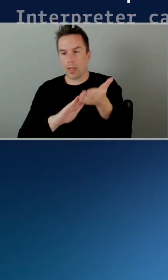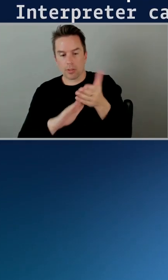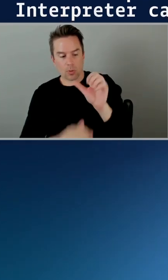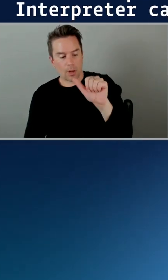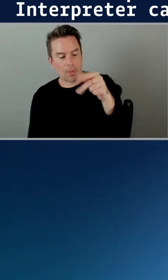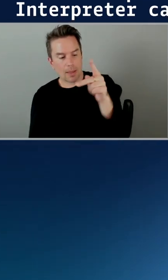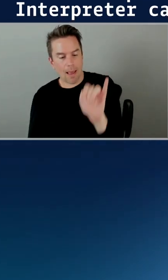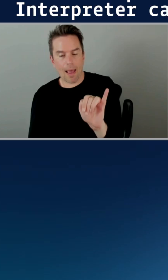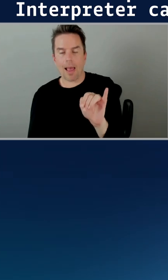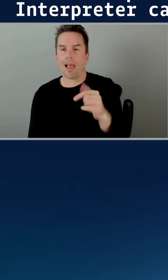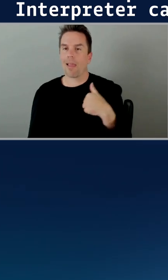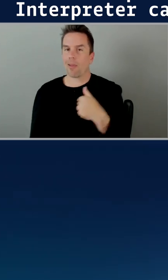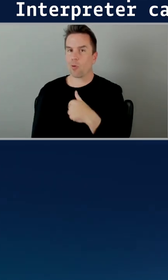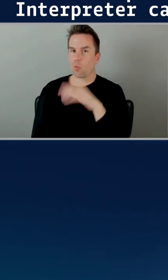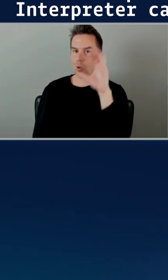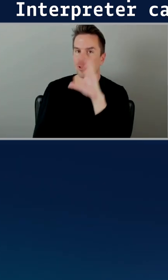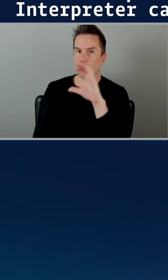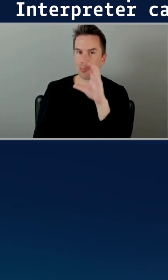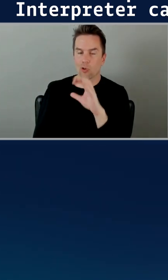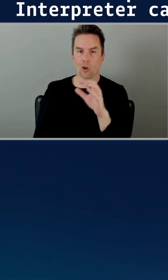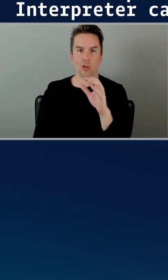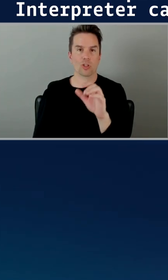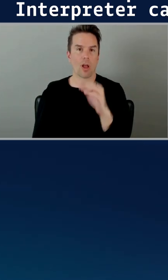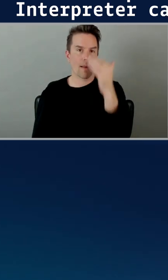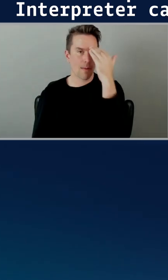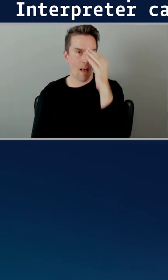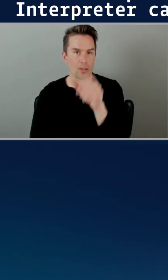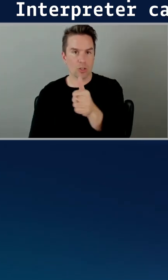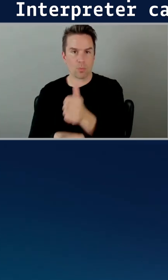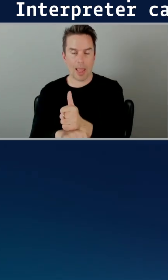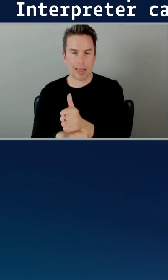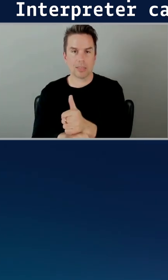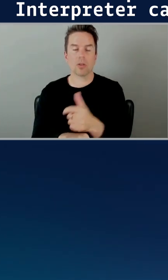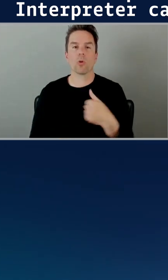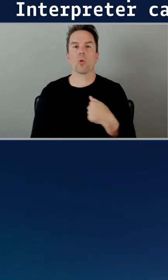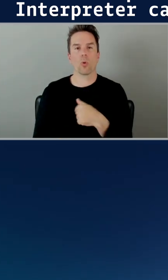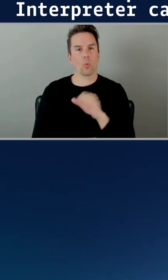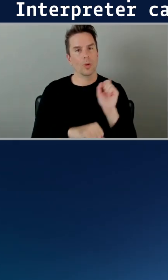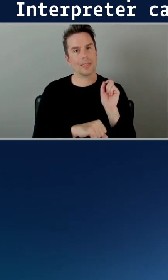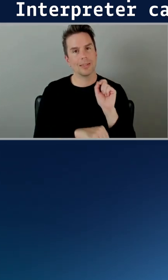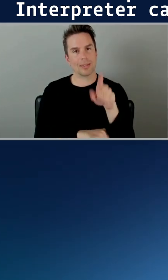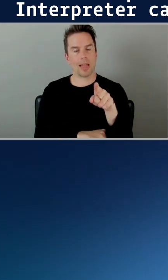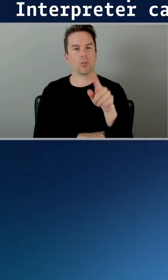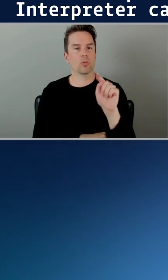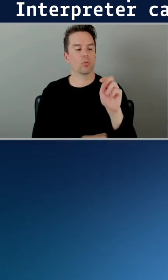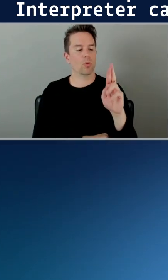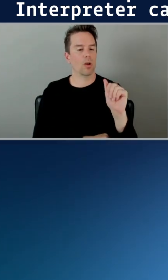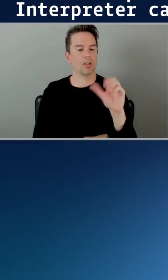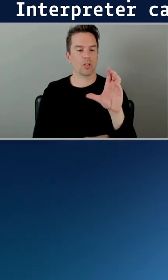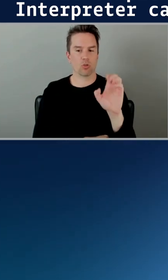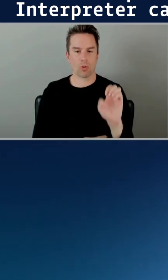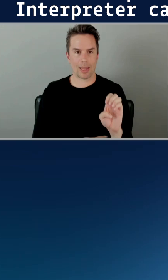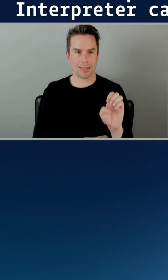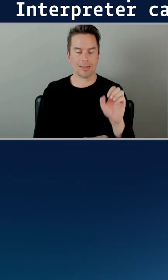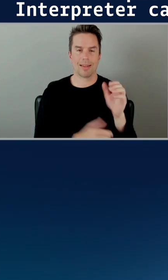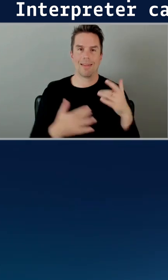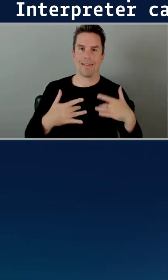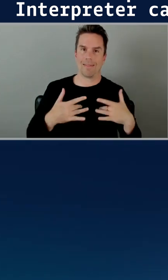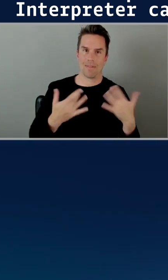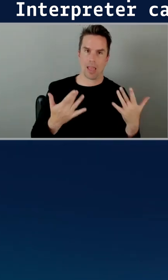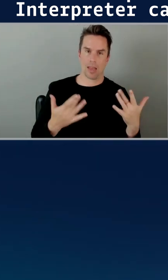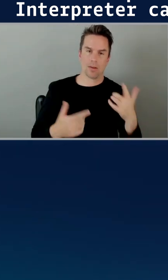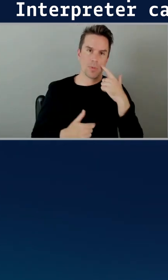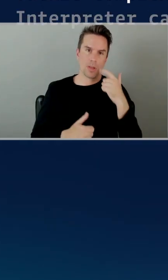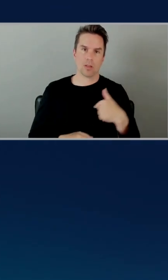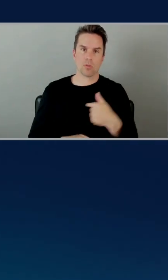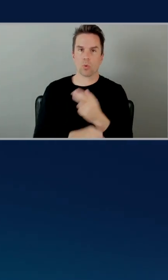time we send you a trace event because we use a streaming API. So we'll stream to you, hey, we're querying the database. Okay. Or we